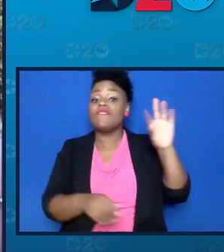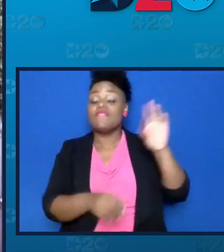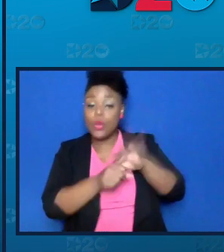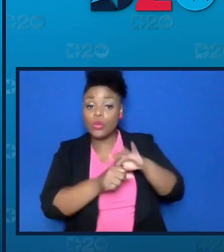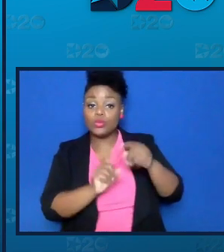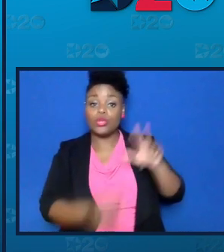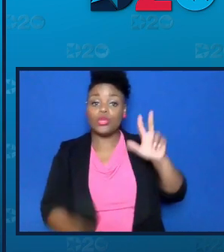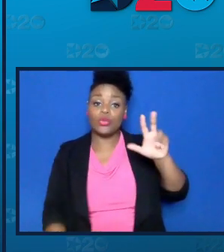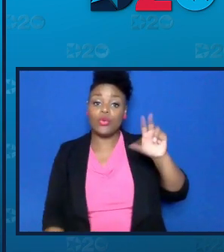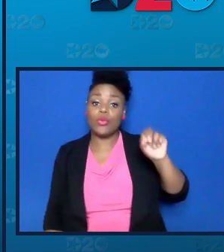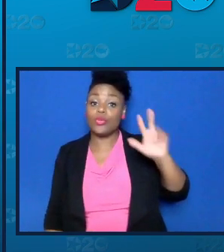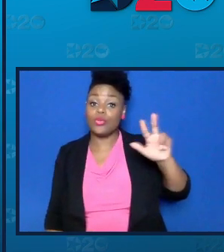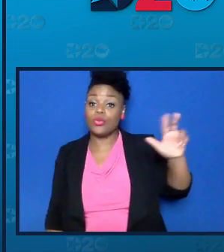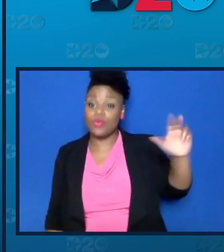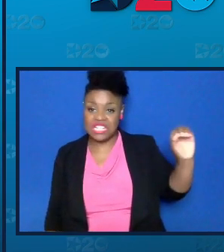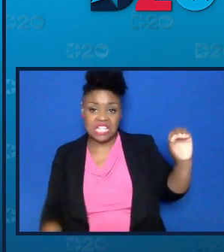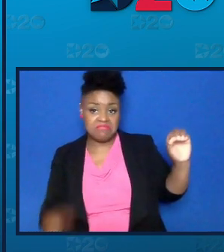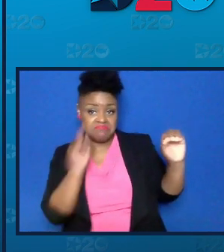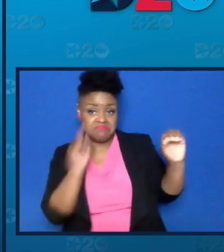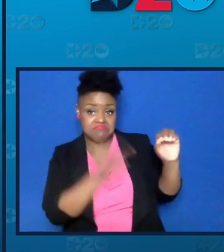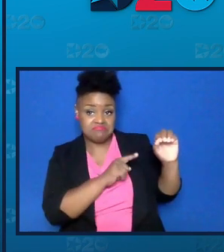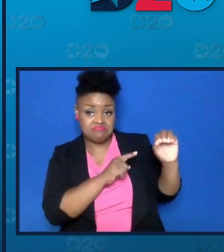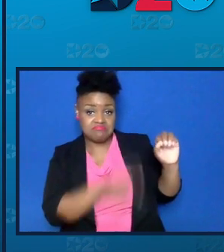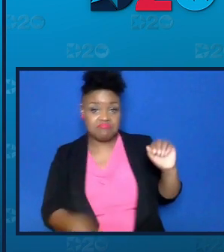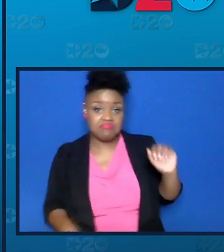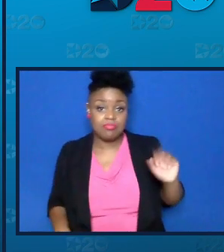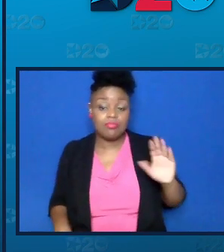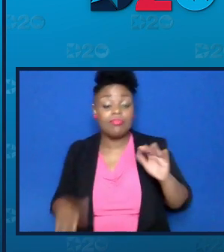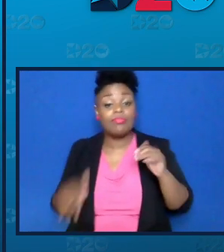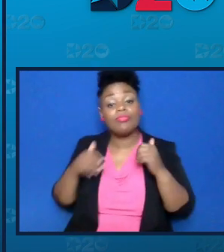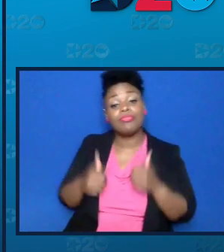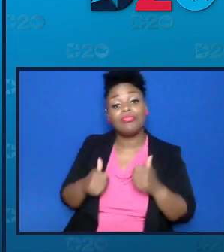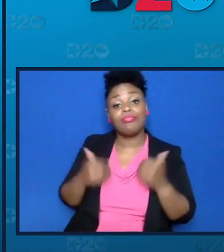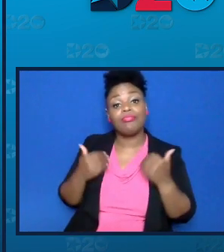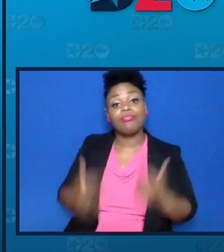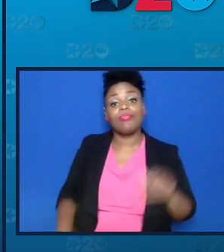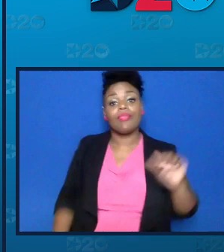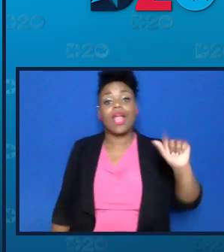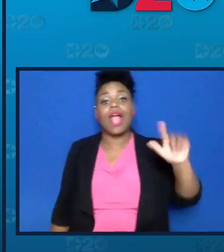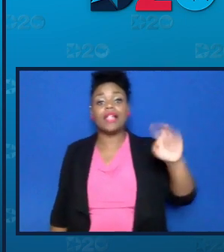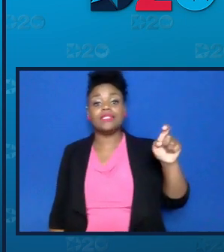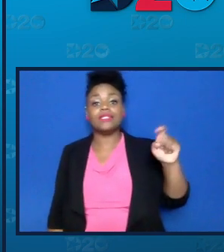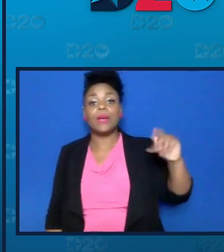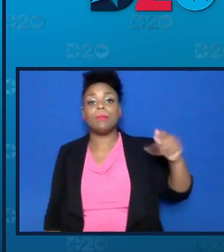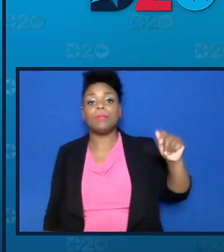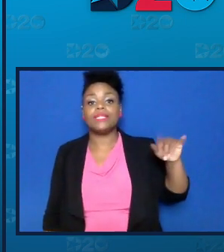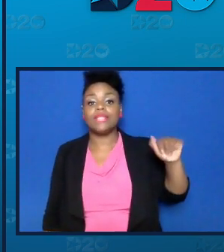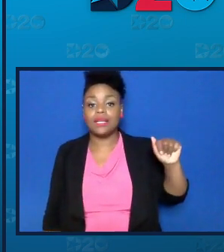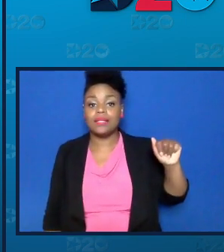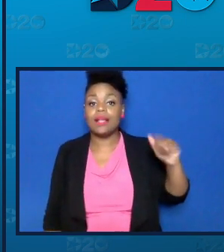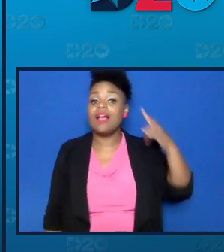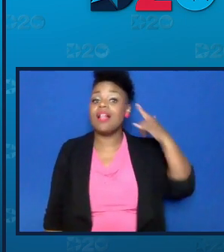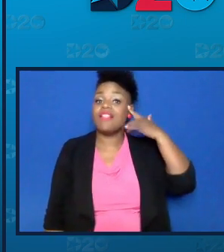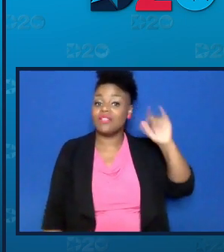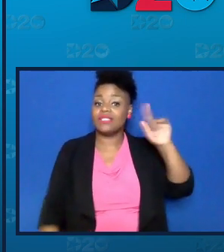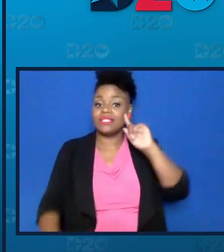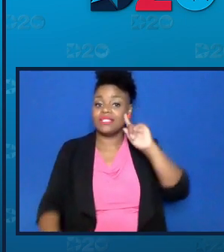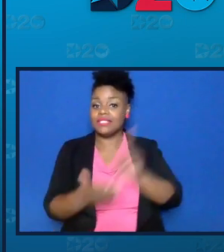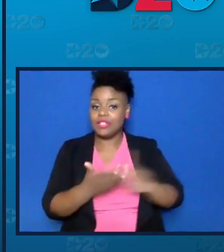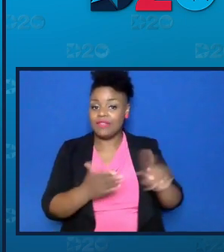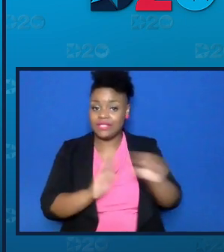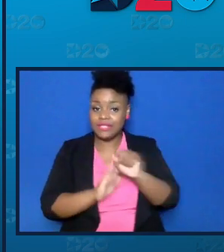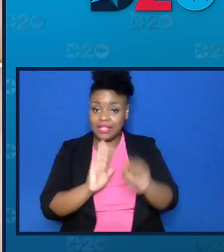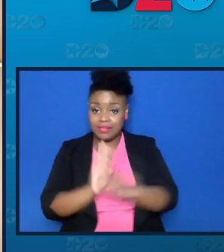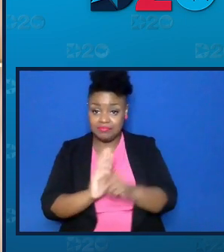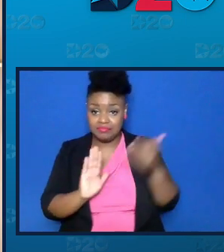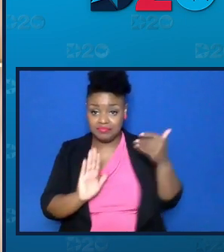30330. I'm Alex Padilla, California Secretary of State. And I'm Jocelyn Benson, the Secretary of State